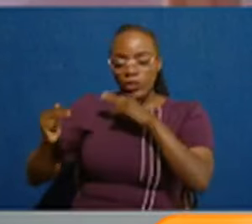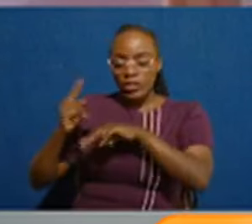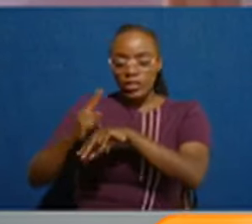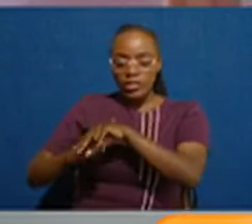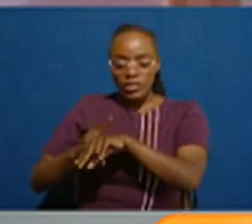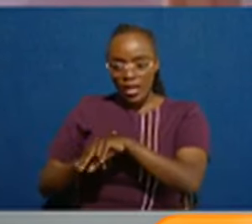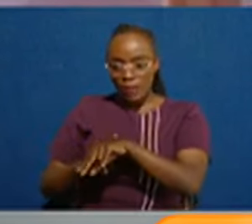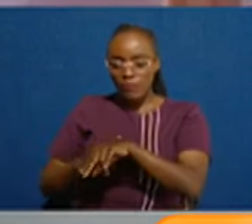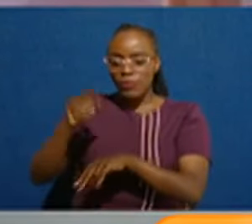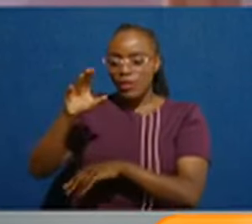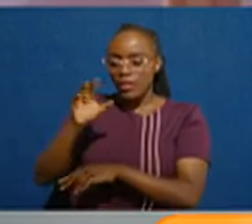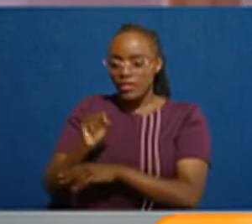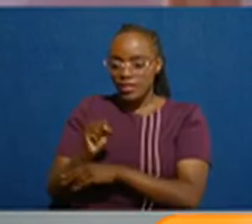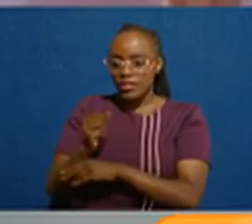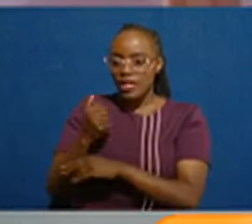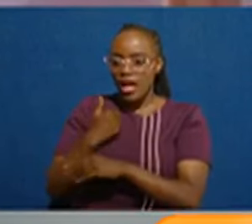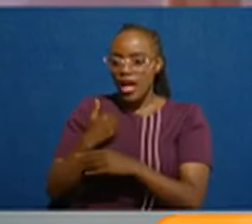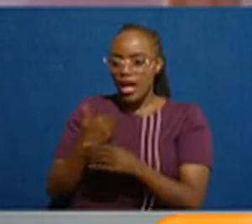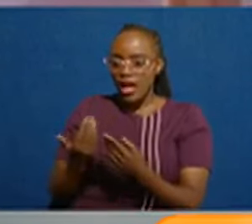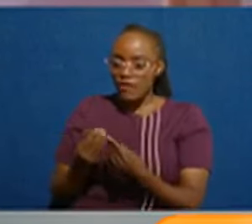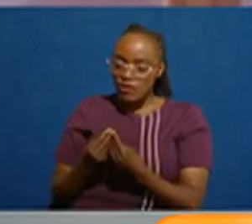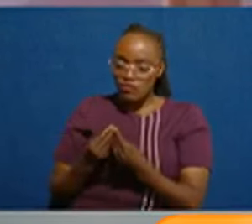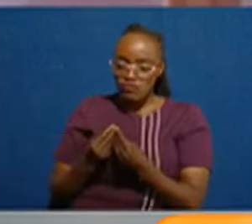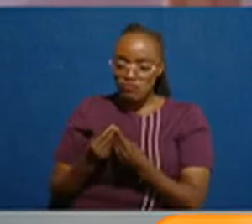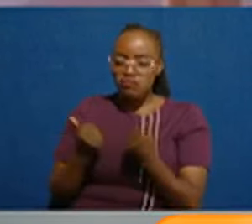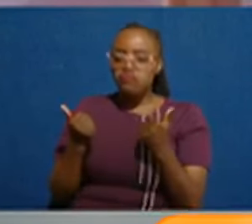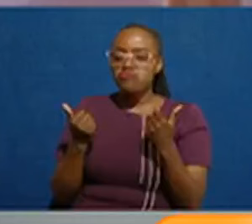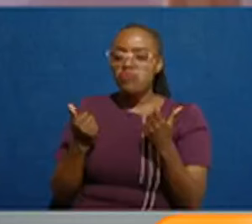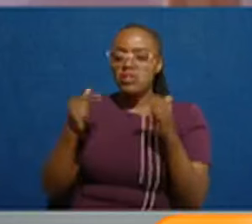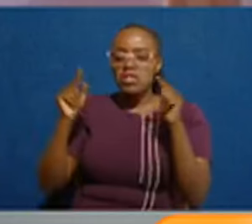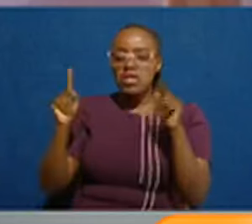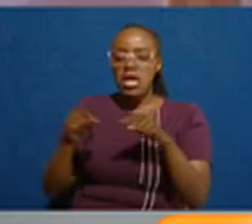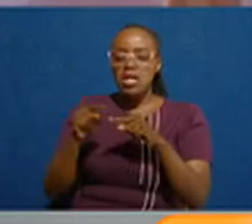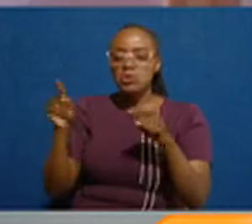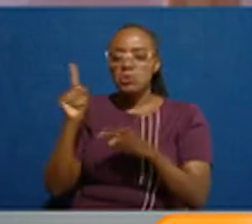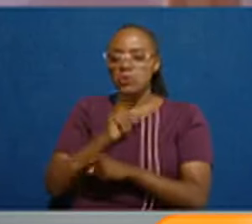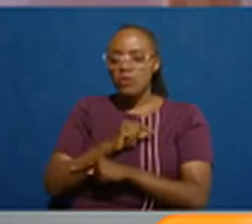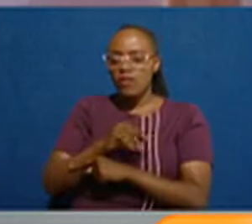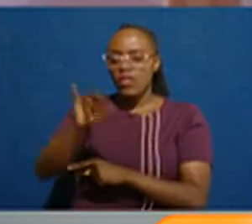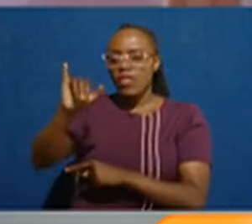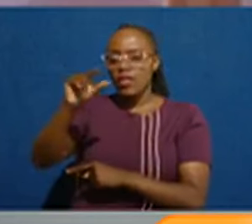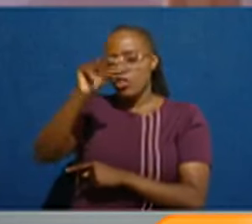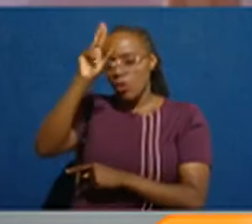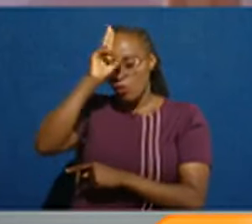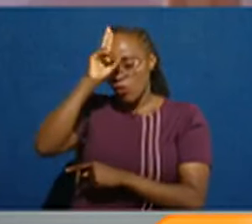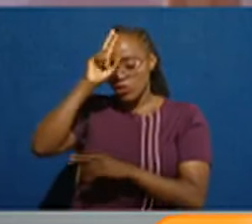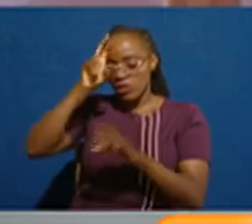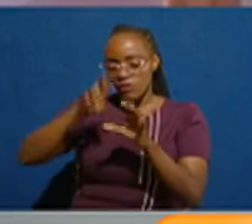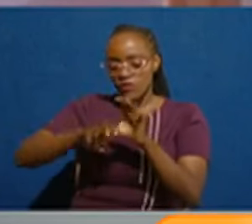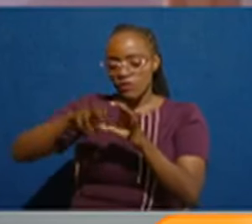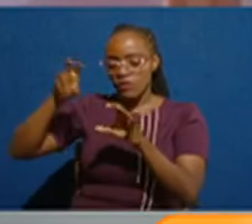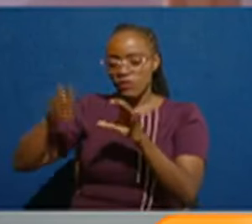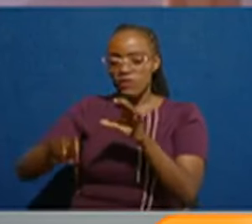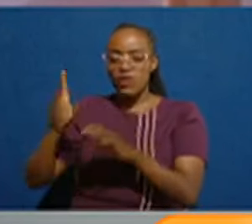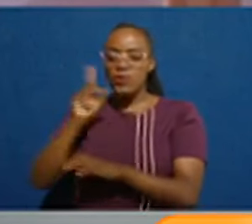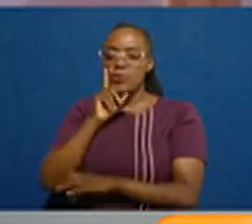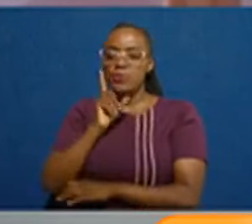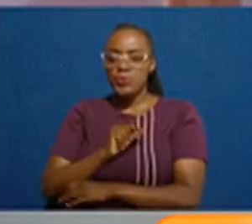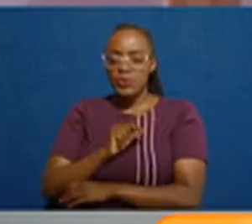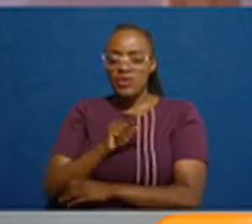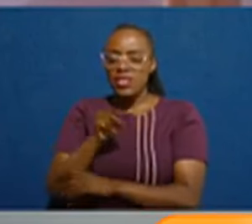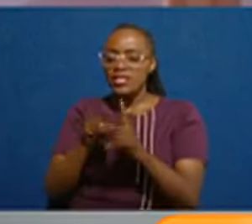with cabinet being gutted just about entirely and an inspector general of police handing in his resignation papers. It